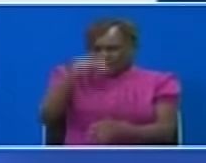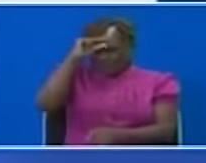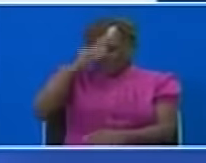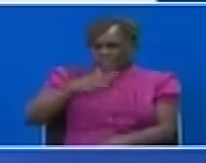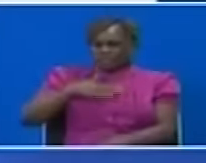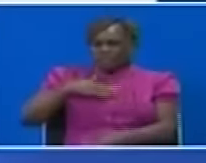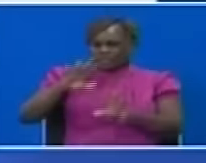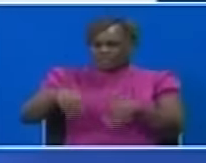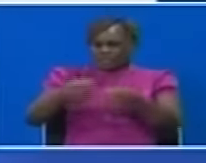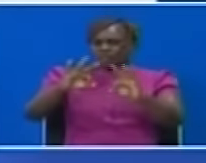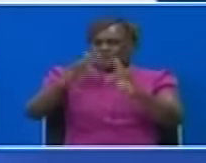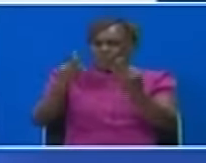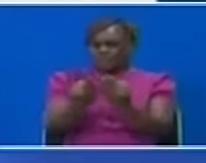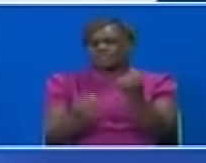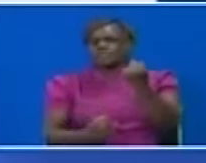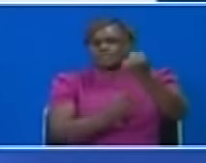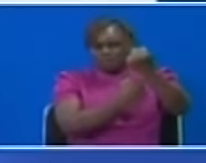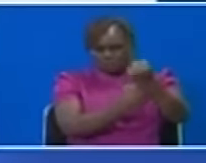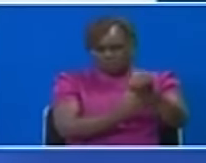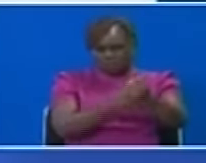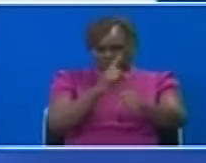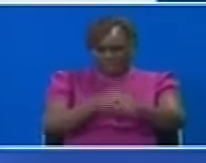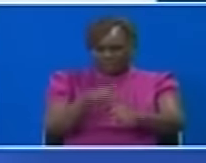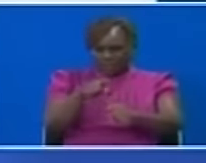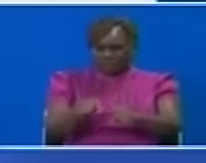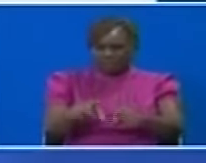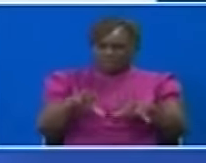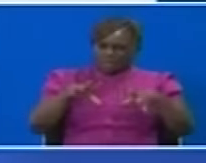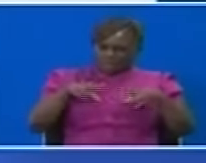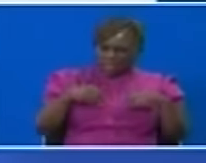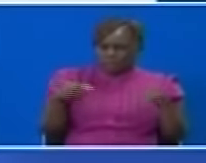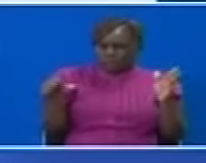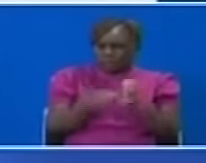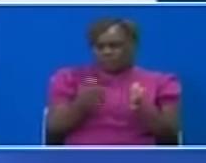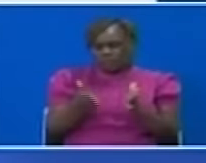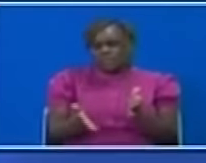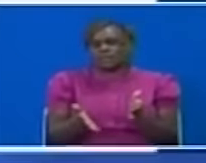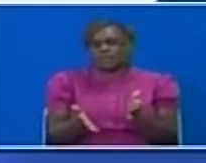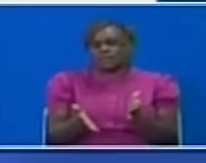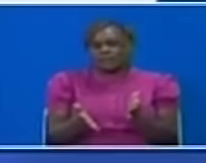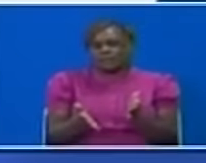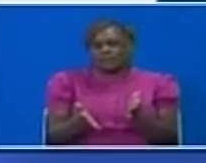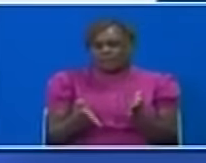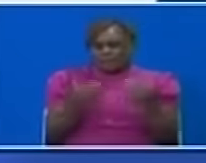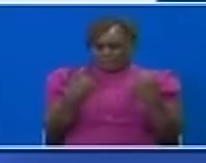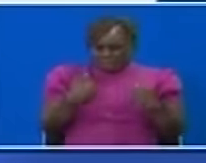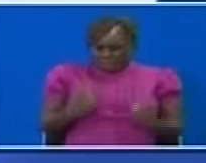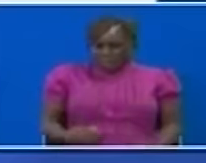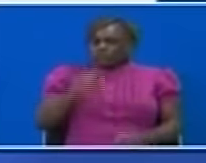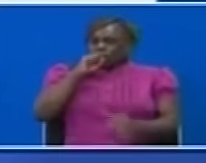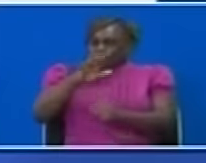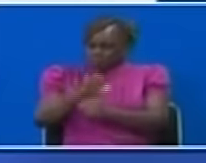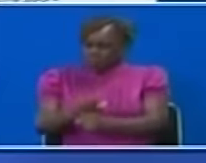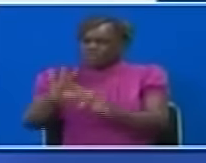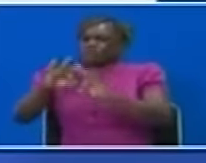will give their families every support as they come to terms with these tragic events," end of quote. A personal promise to the families